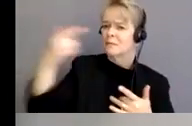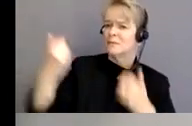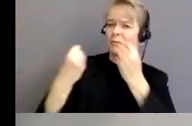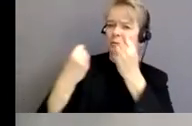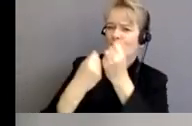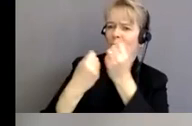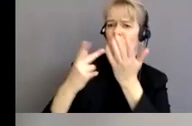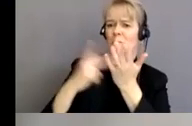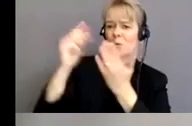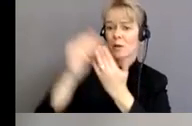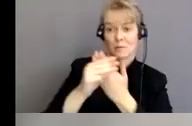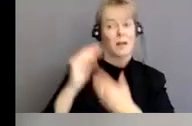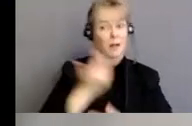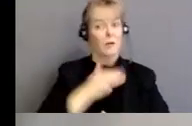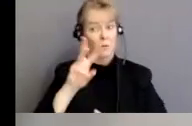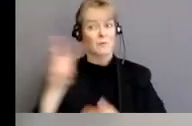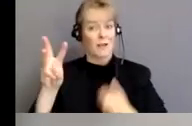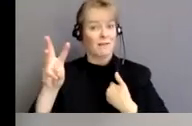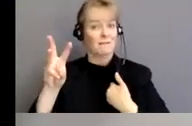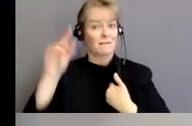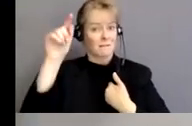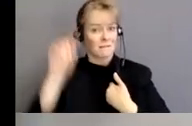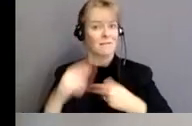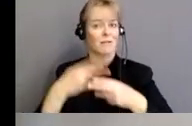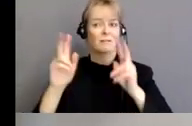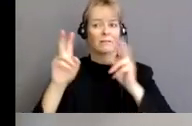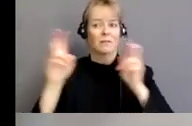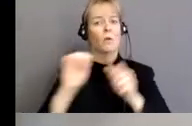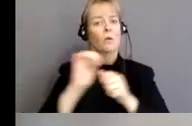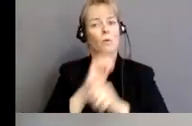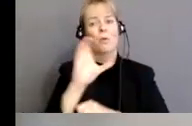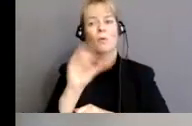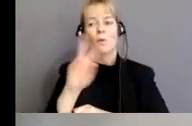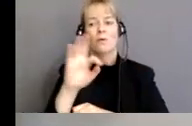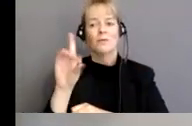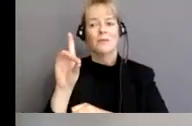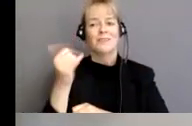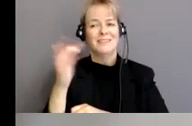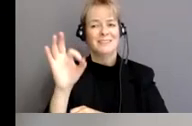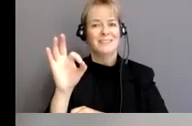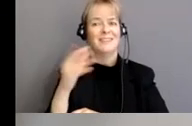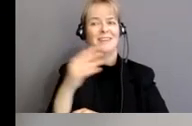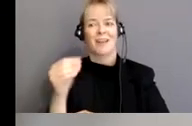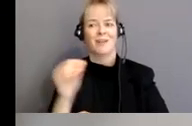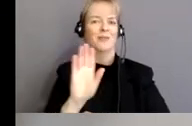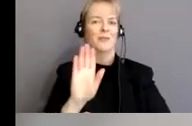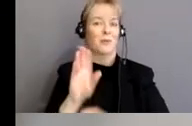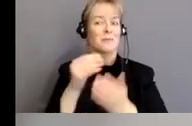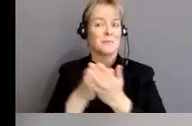we have a whole section called COVID-19 and Your Money, and we talk about the different support programs that are